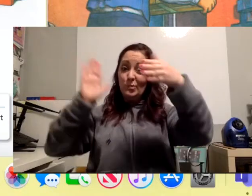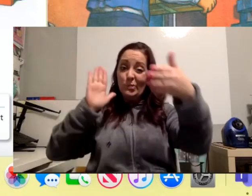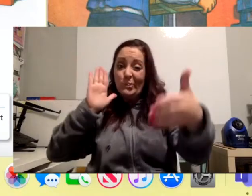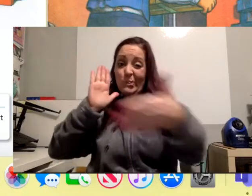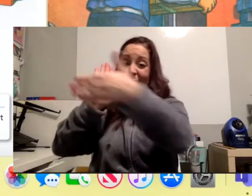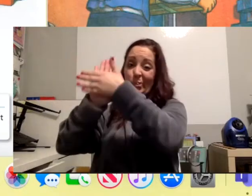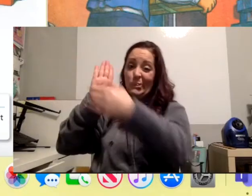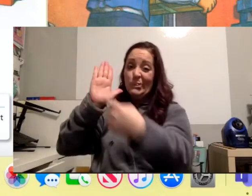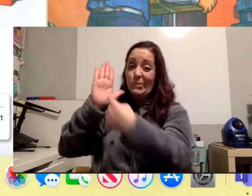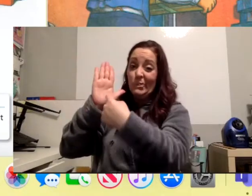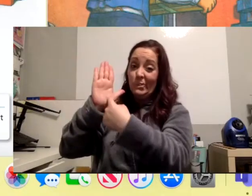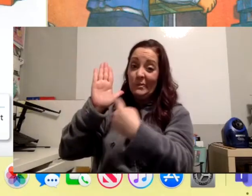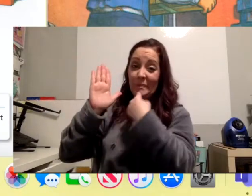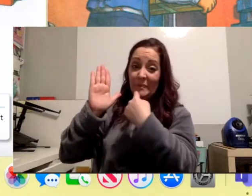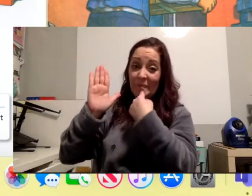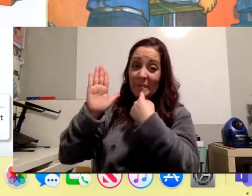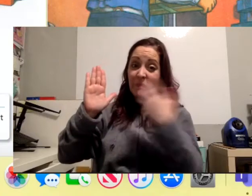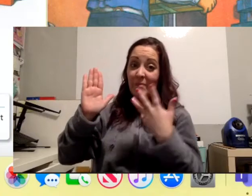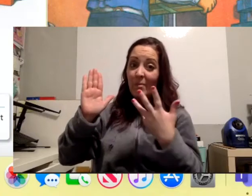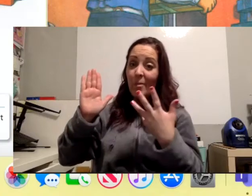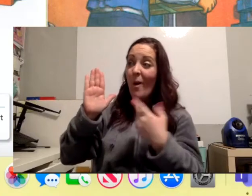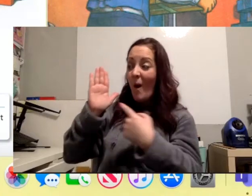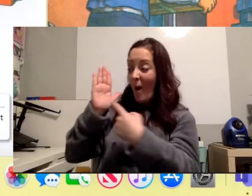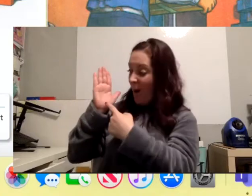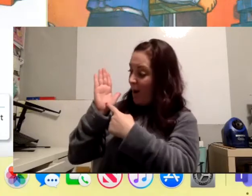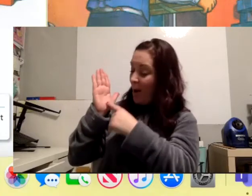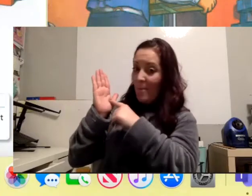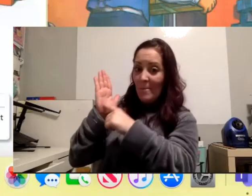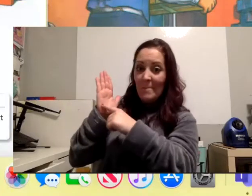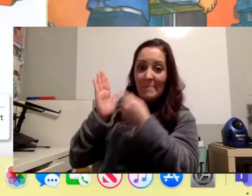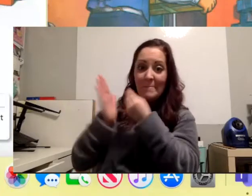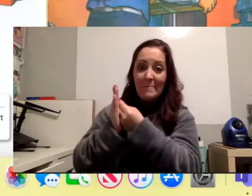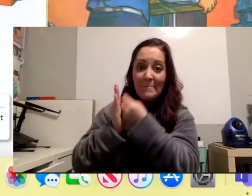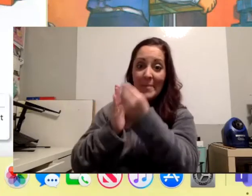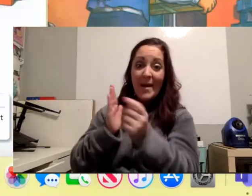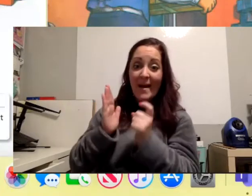The toy store, there's a sign in front of that that says,